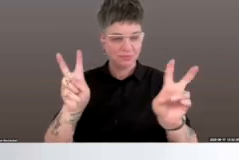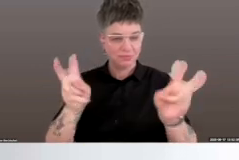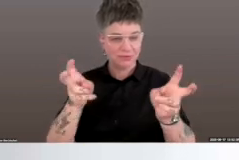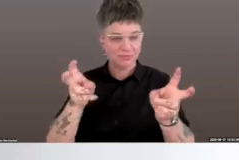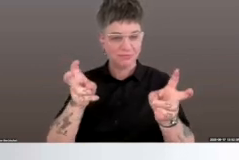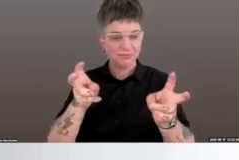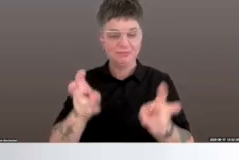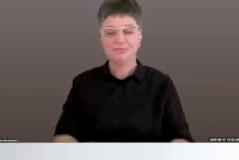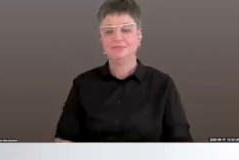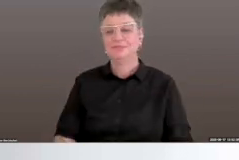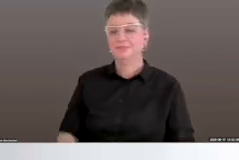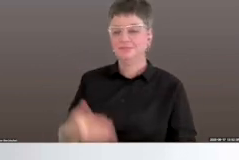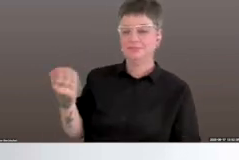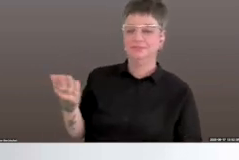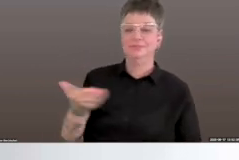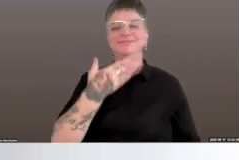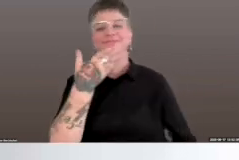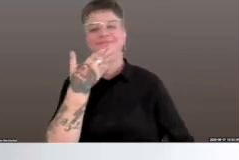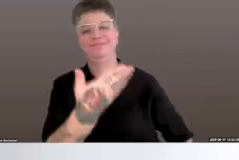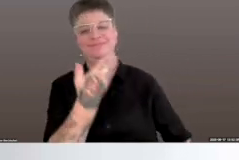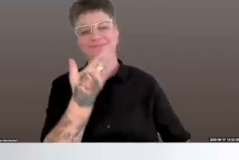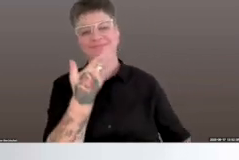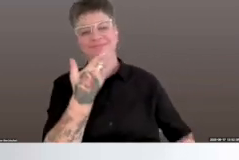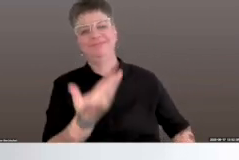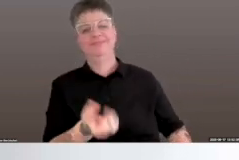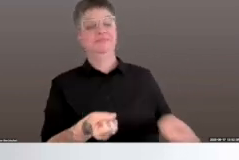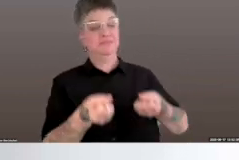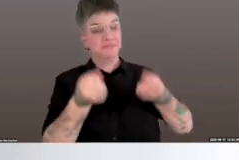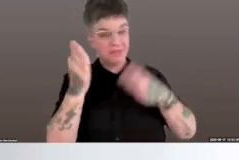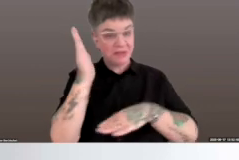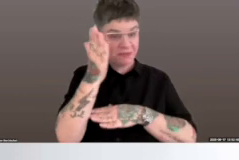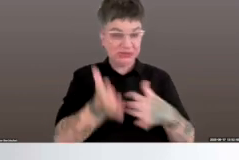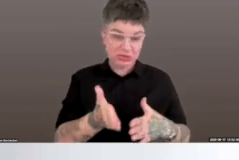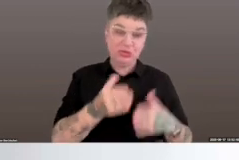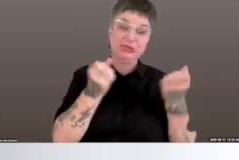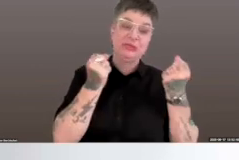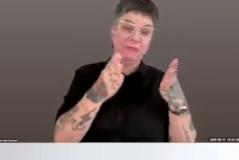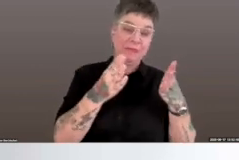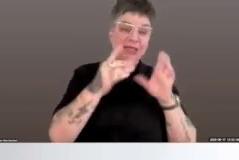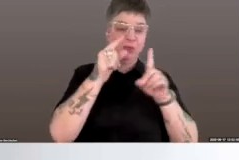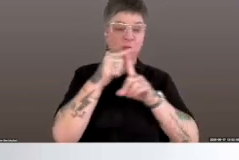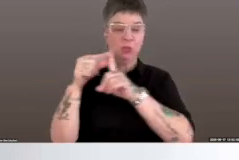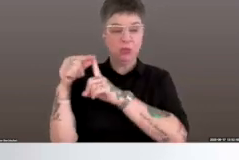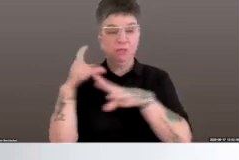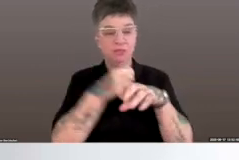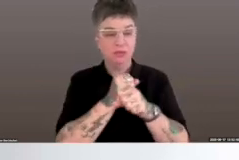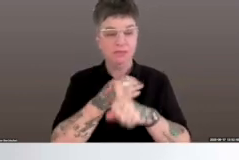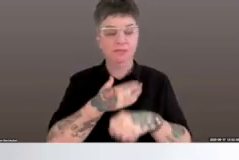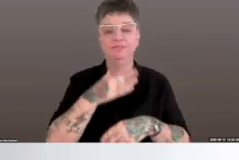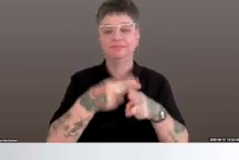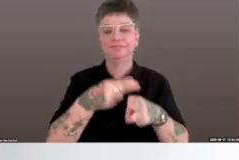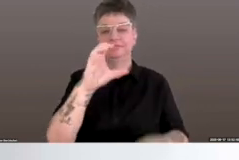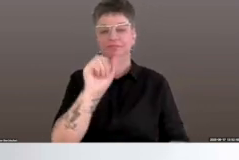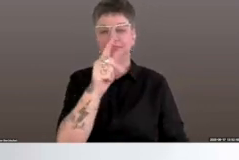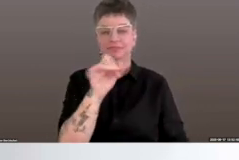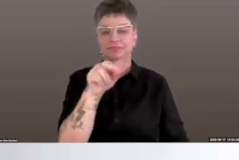Thanks, Steph. We got a lot of presenters and a lot of acronyms, so bear with us on this one. So my name's Catherine Canepa. I'm an